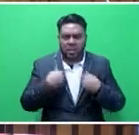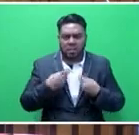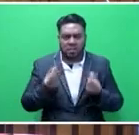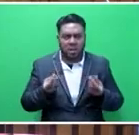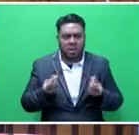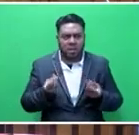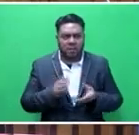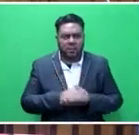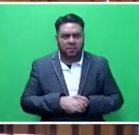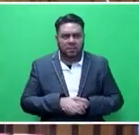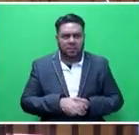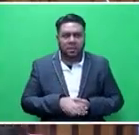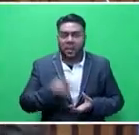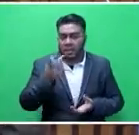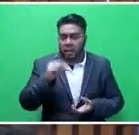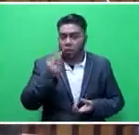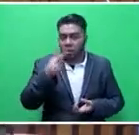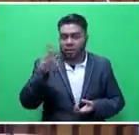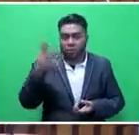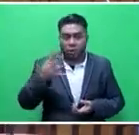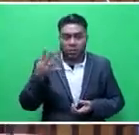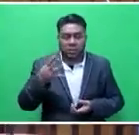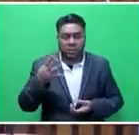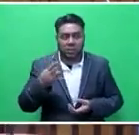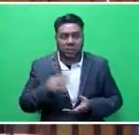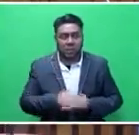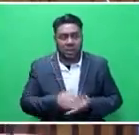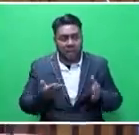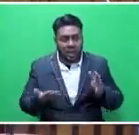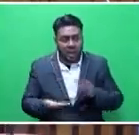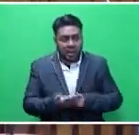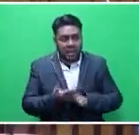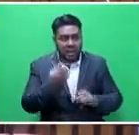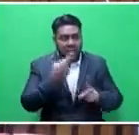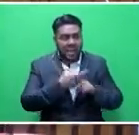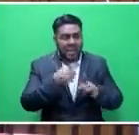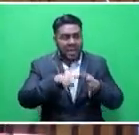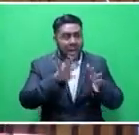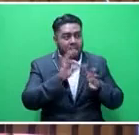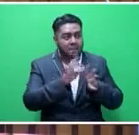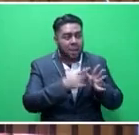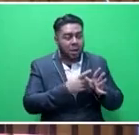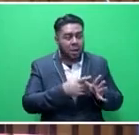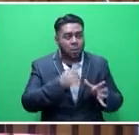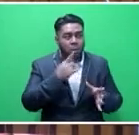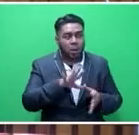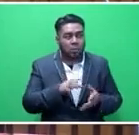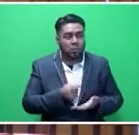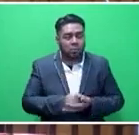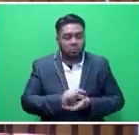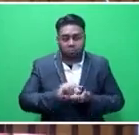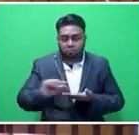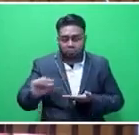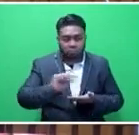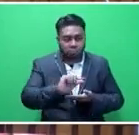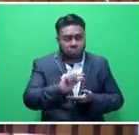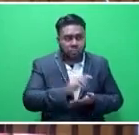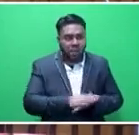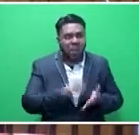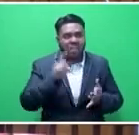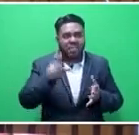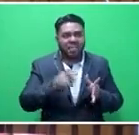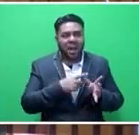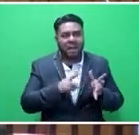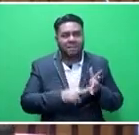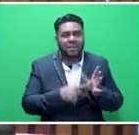can tell you, in the 2014 elections under Honourable Kepa, one of the candidates was actually someone, Davalevu, who